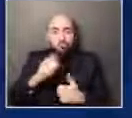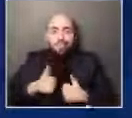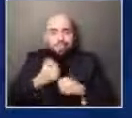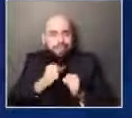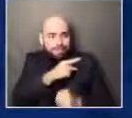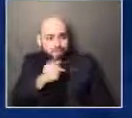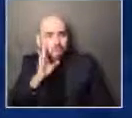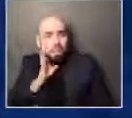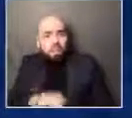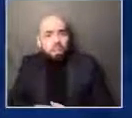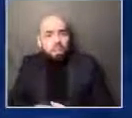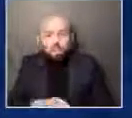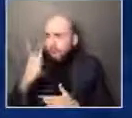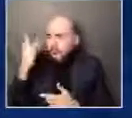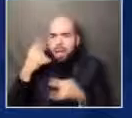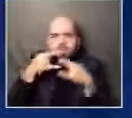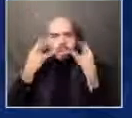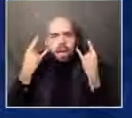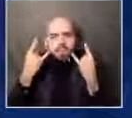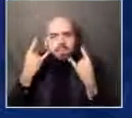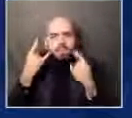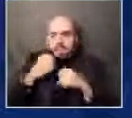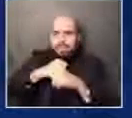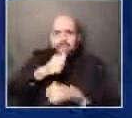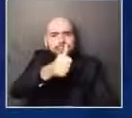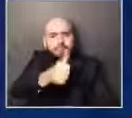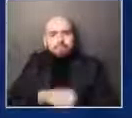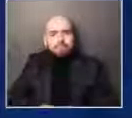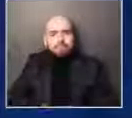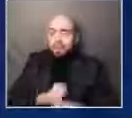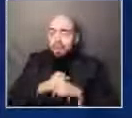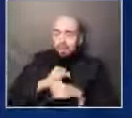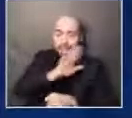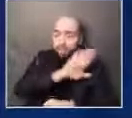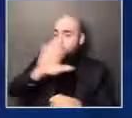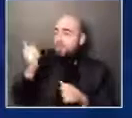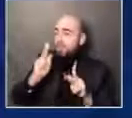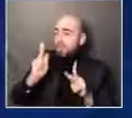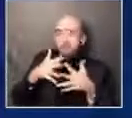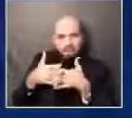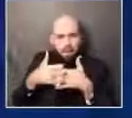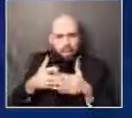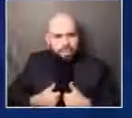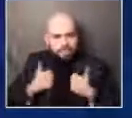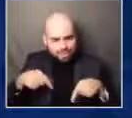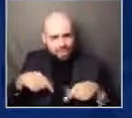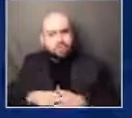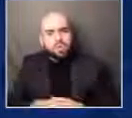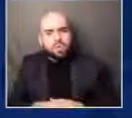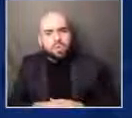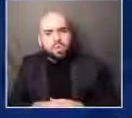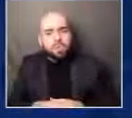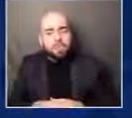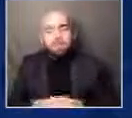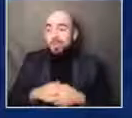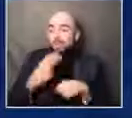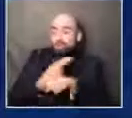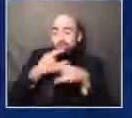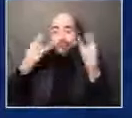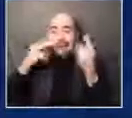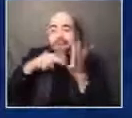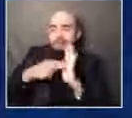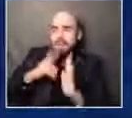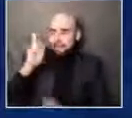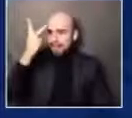Do it for your neighbor. A mask is not a political statement, but it is a good way to start pulling the country